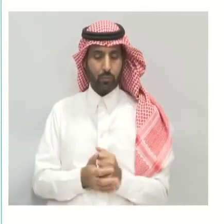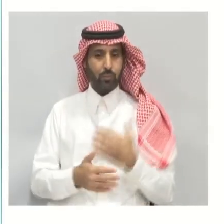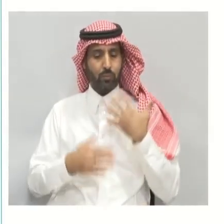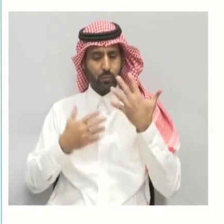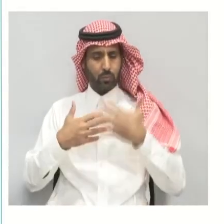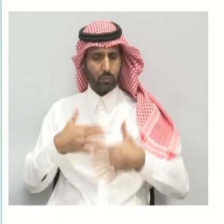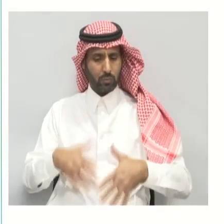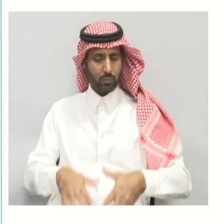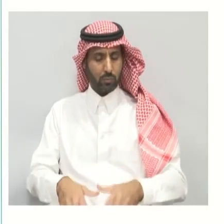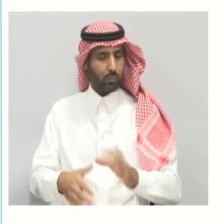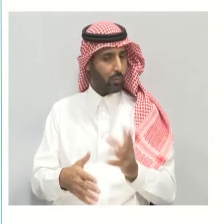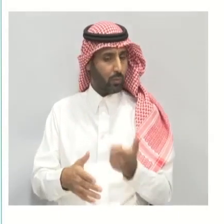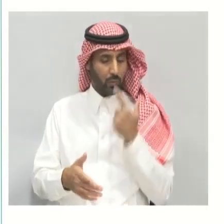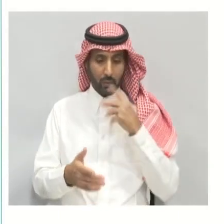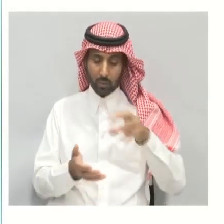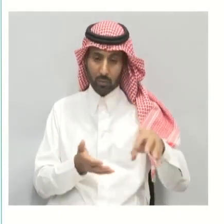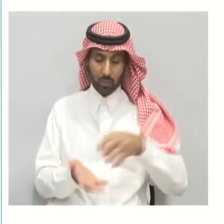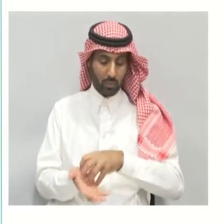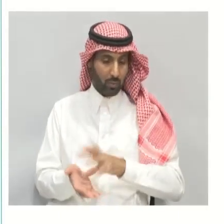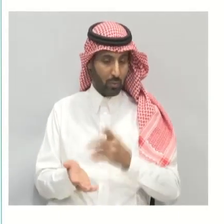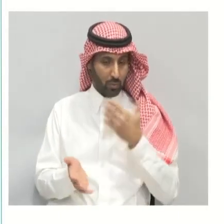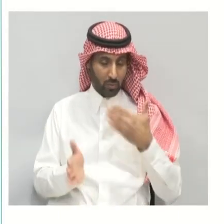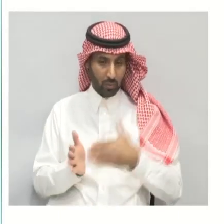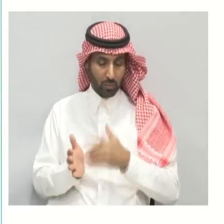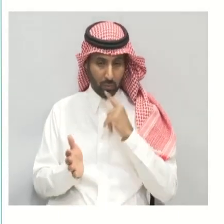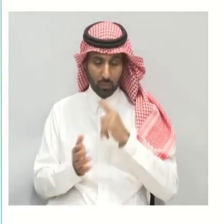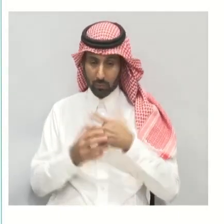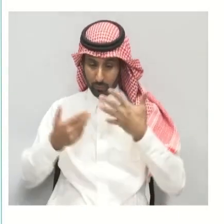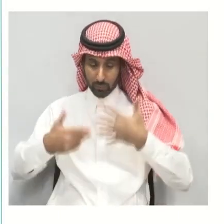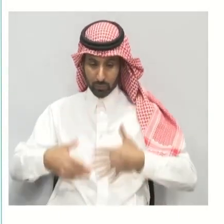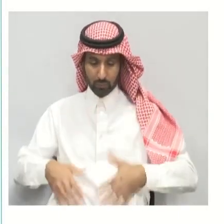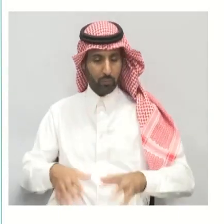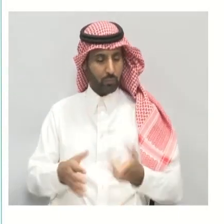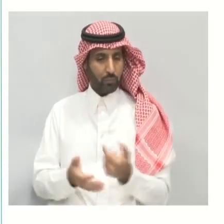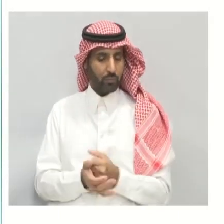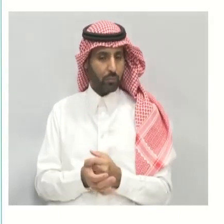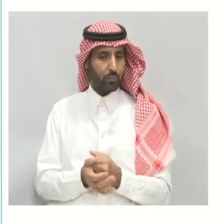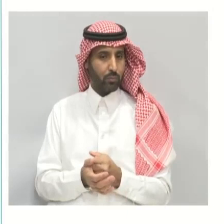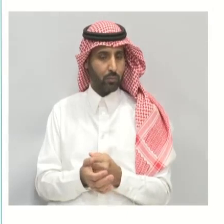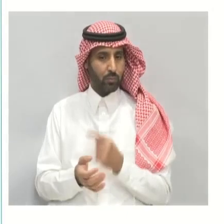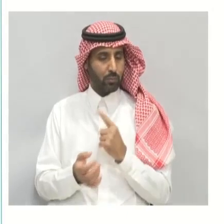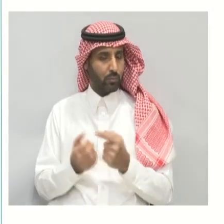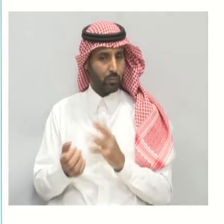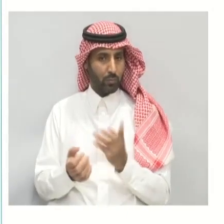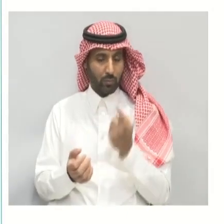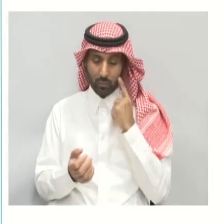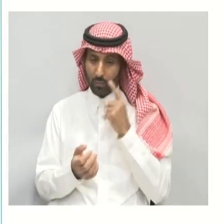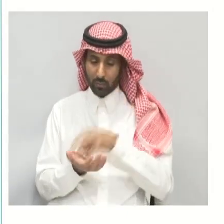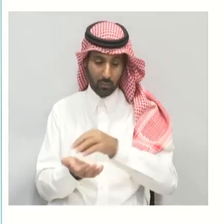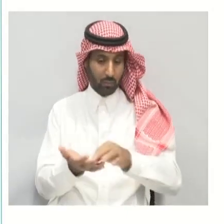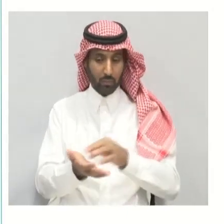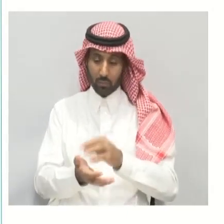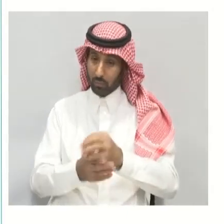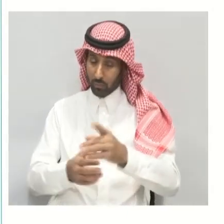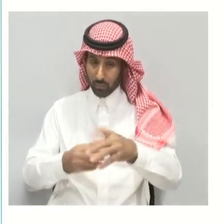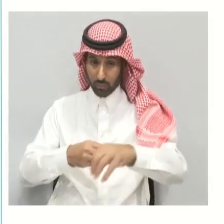text, we talk about how to get there, how to get to these waterfalls, and also what are the cities or